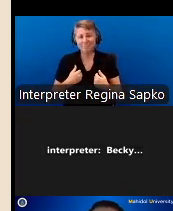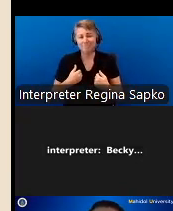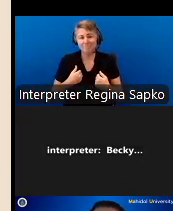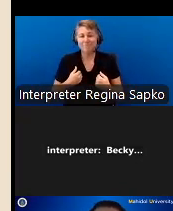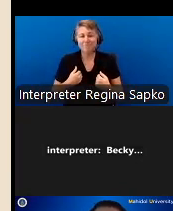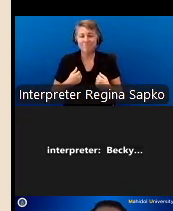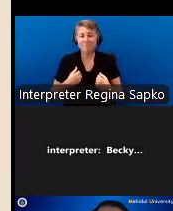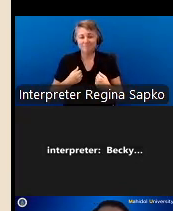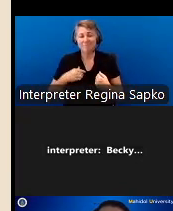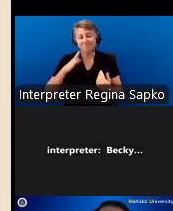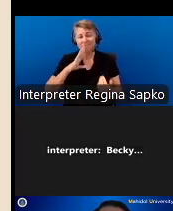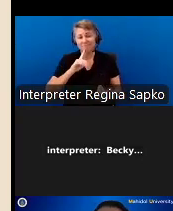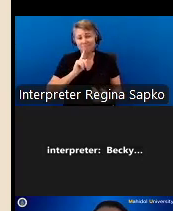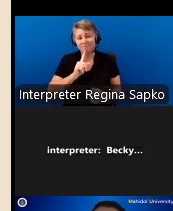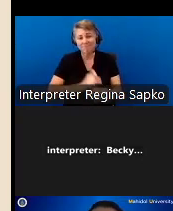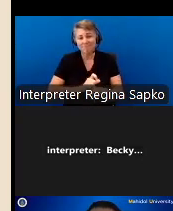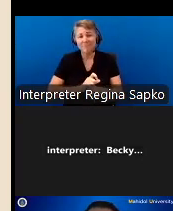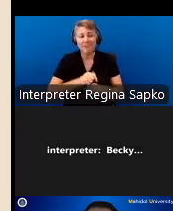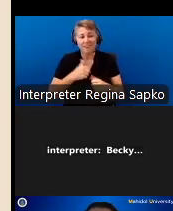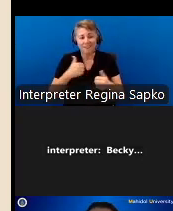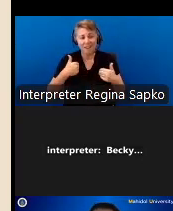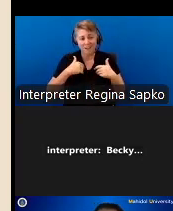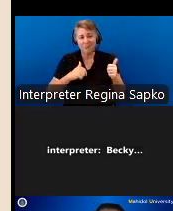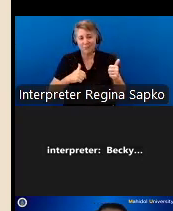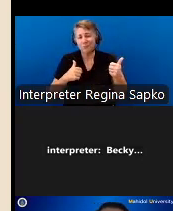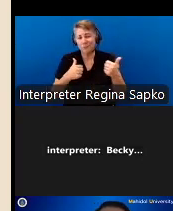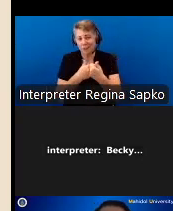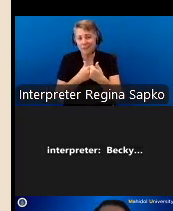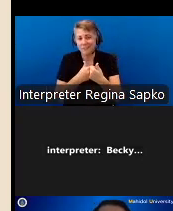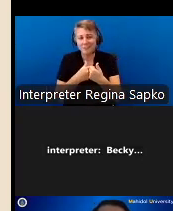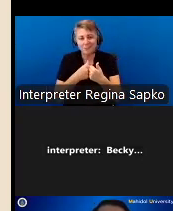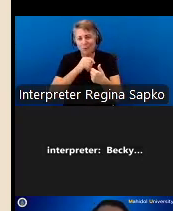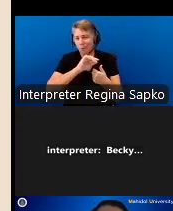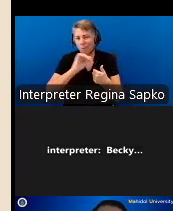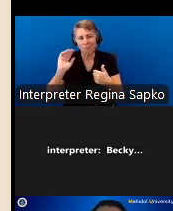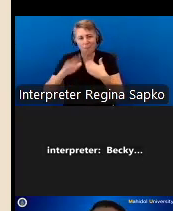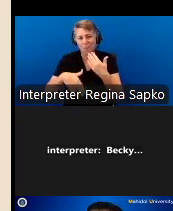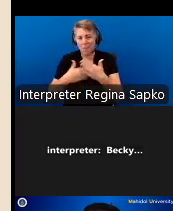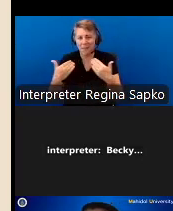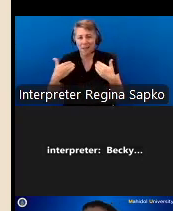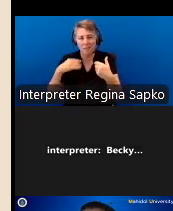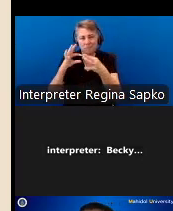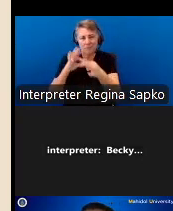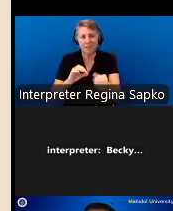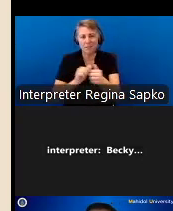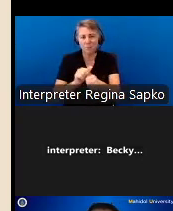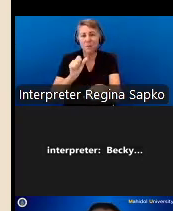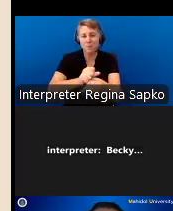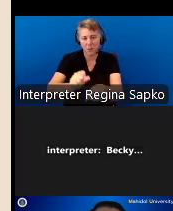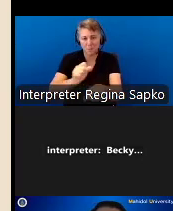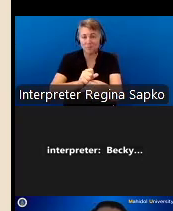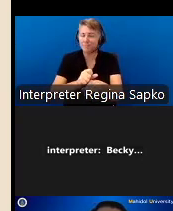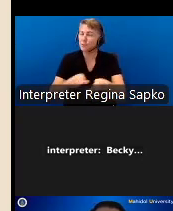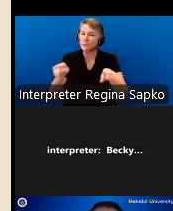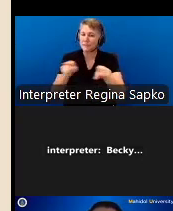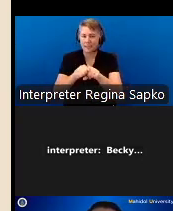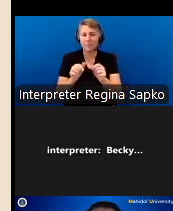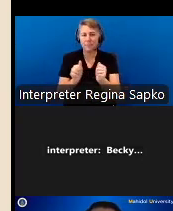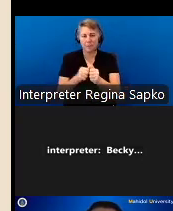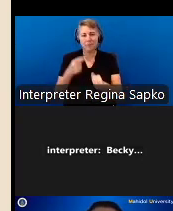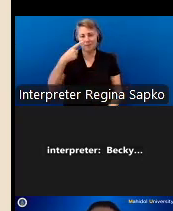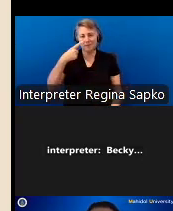facing about the challenge for person with disability in terms of their employment. Also in Thailand, okay,